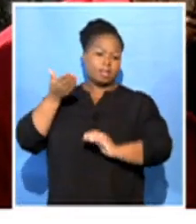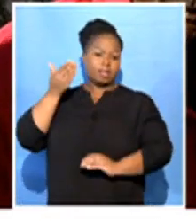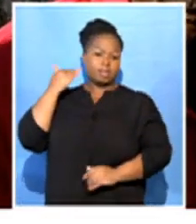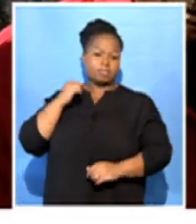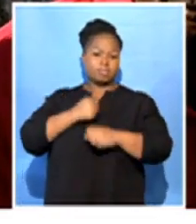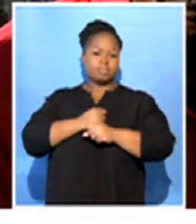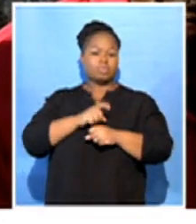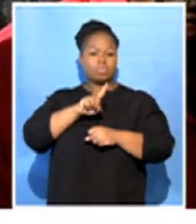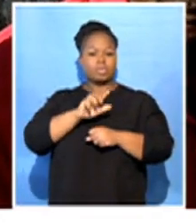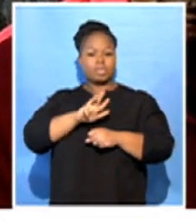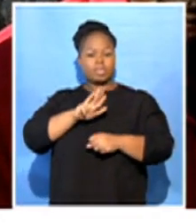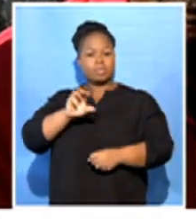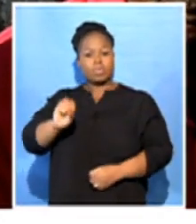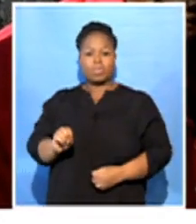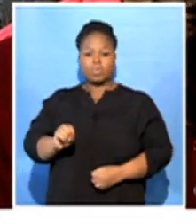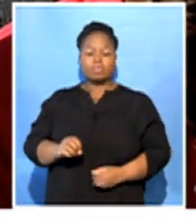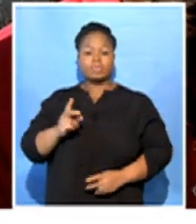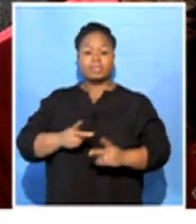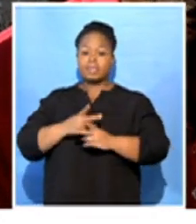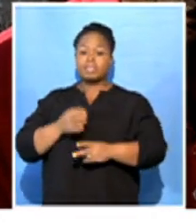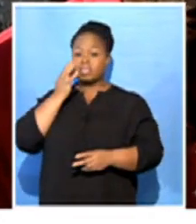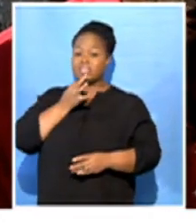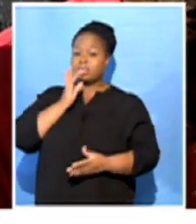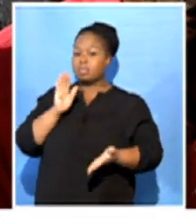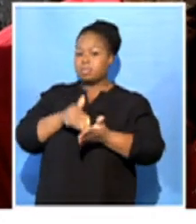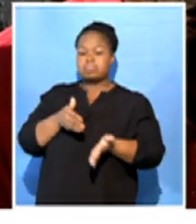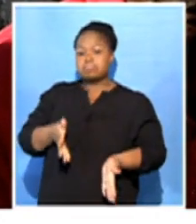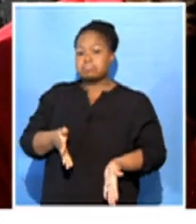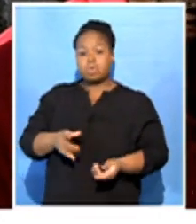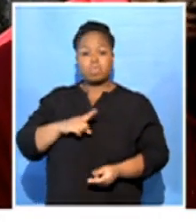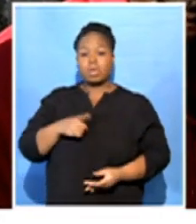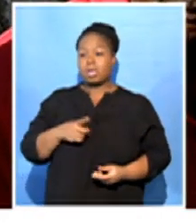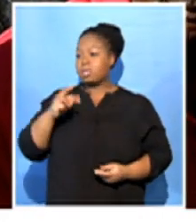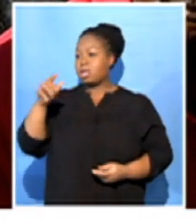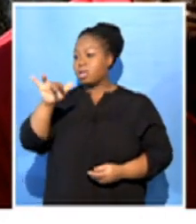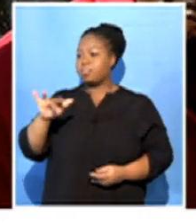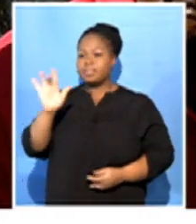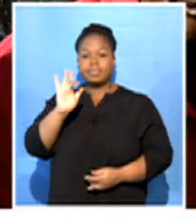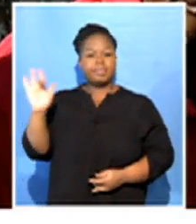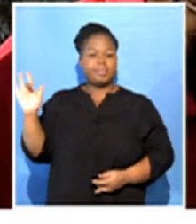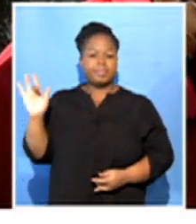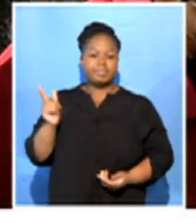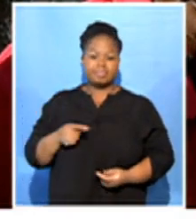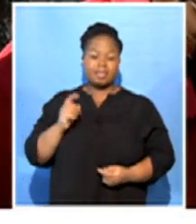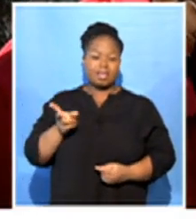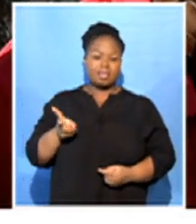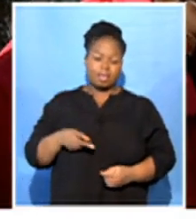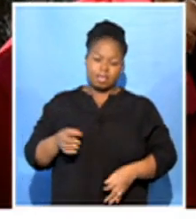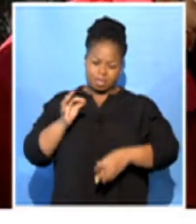in 1990, and they were saying they came here because they had nowhere else to go. Umakhulu